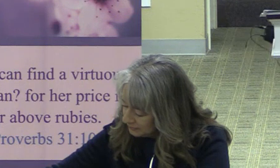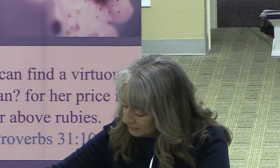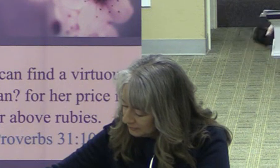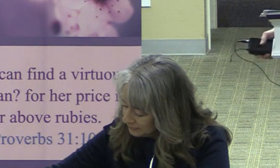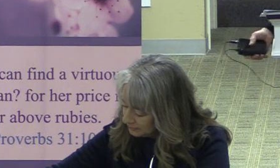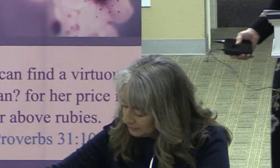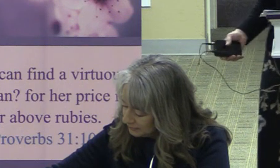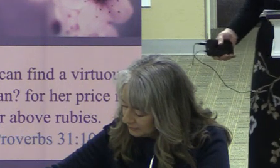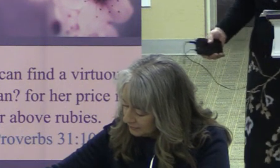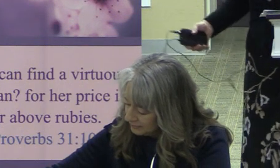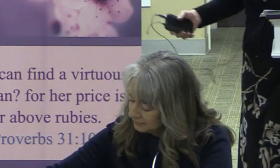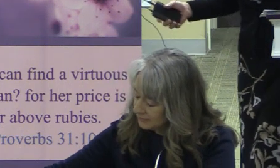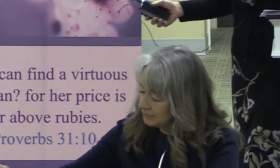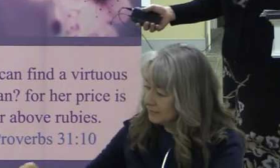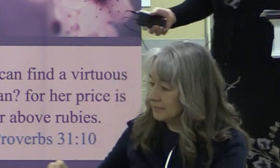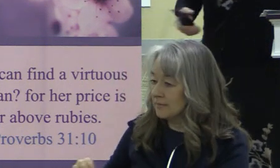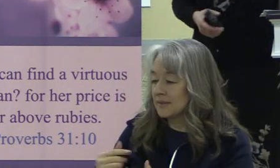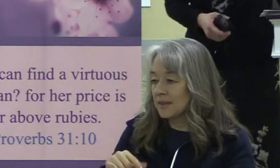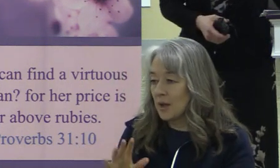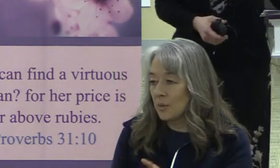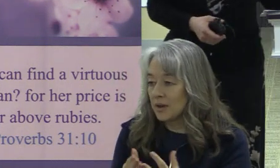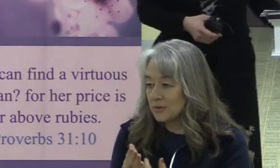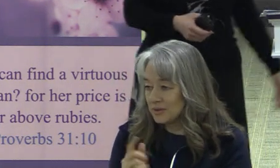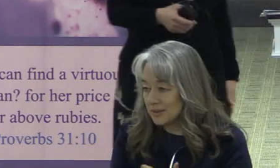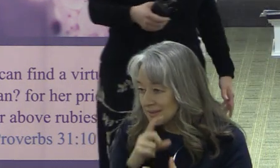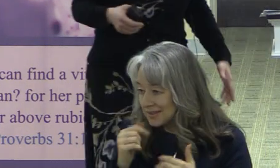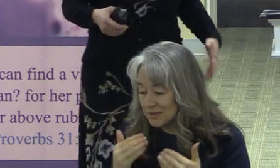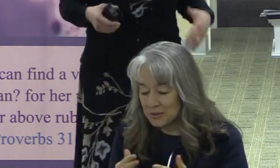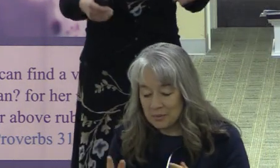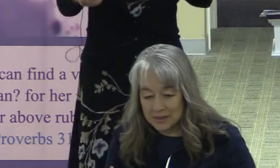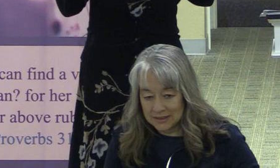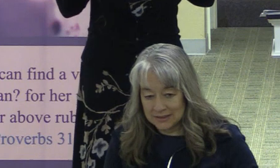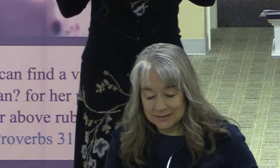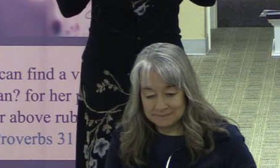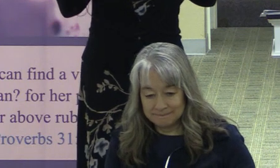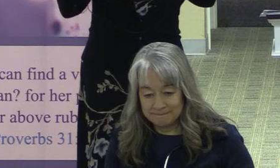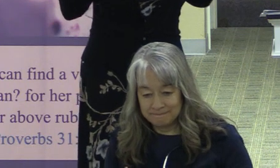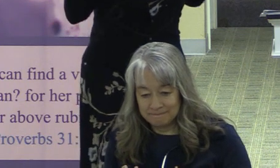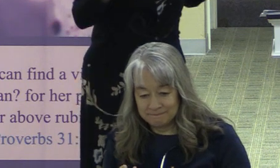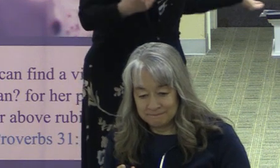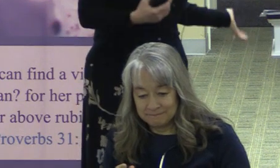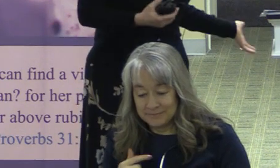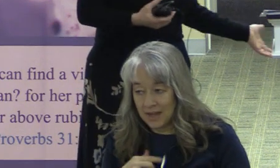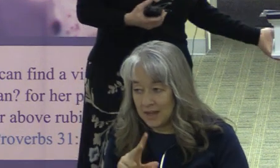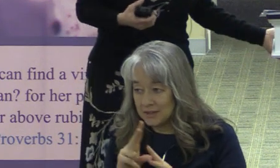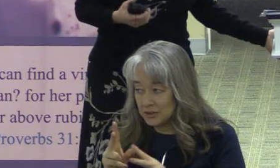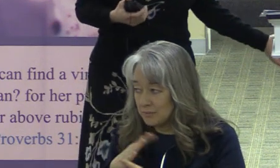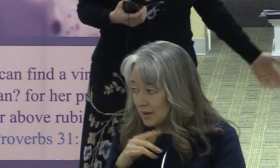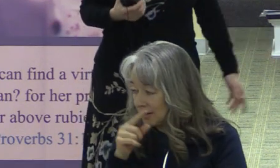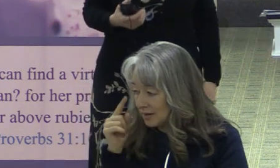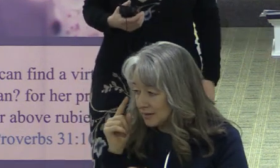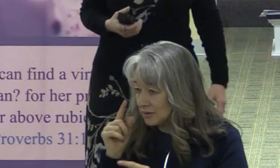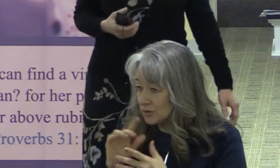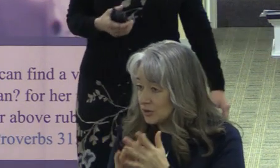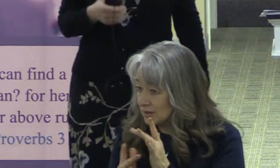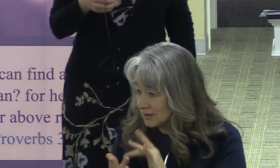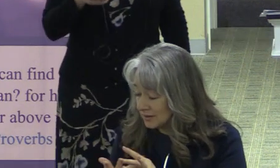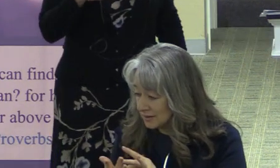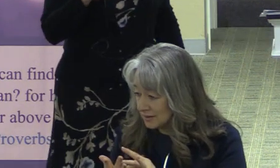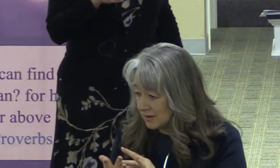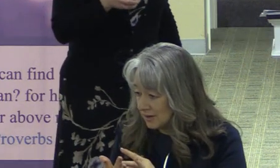with reeds and rushes." And as I'm walking through this desert place, and I turn my eyes to